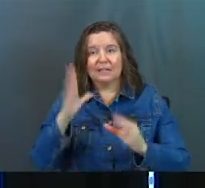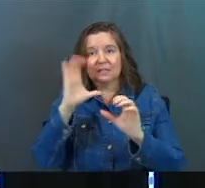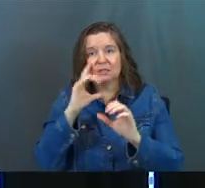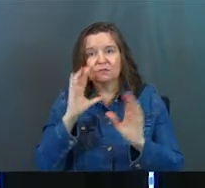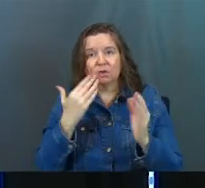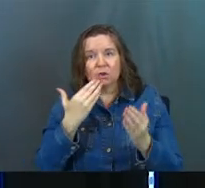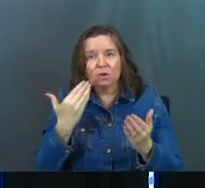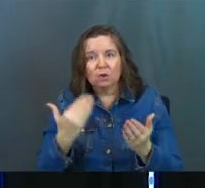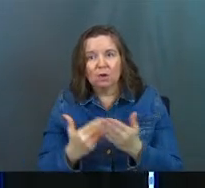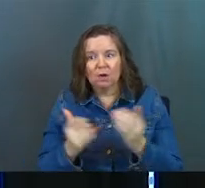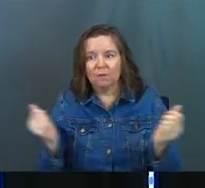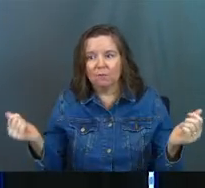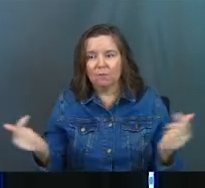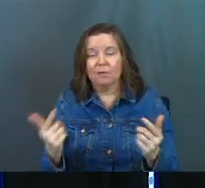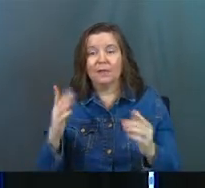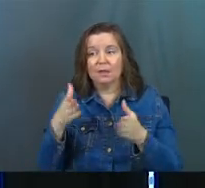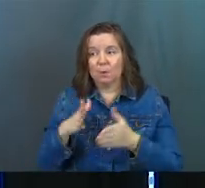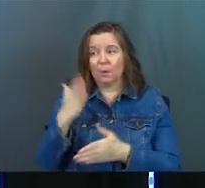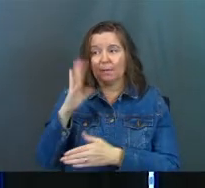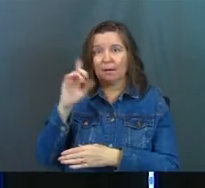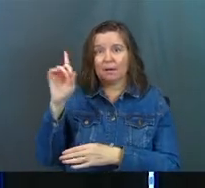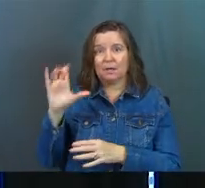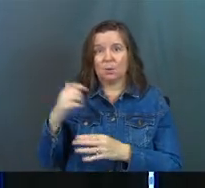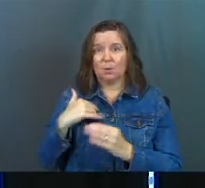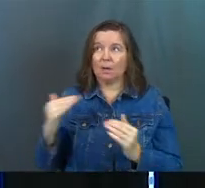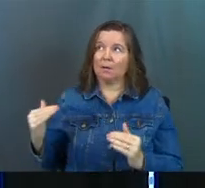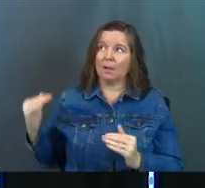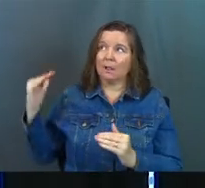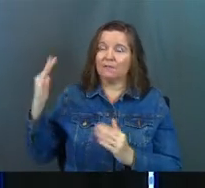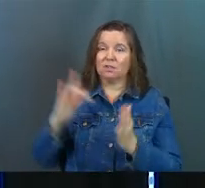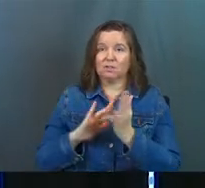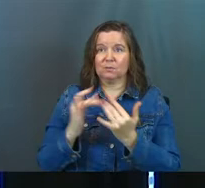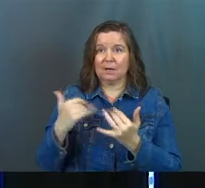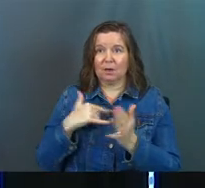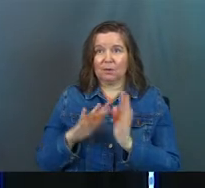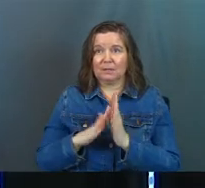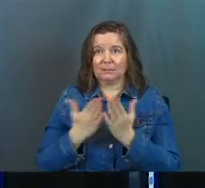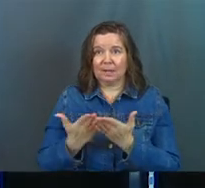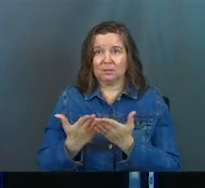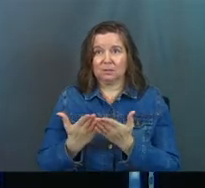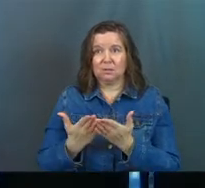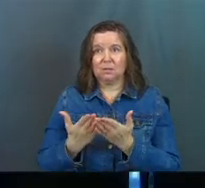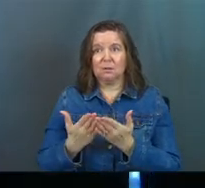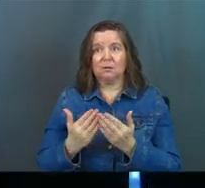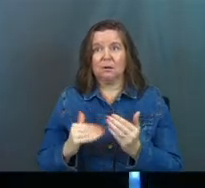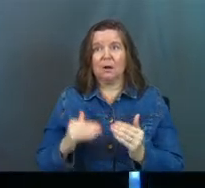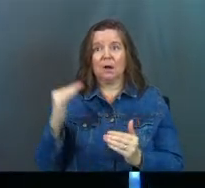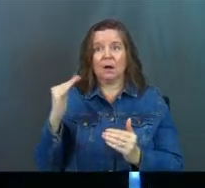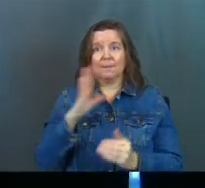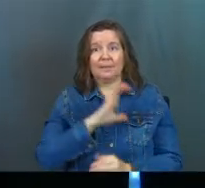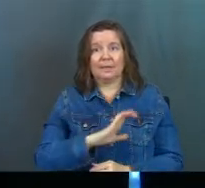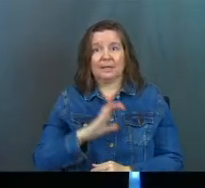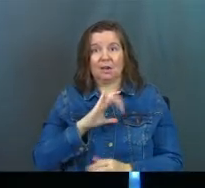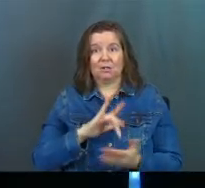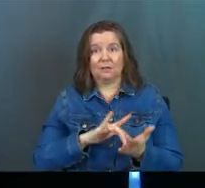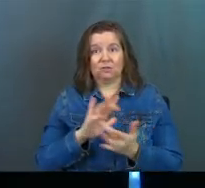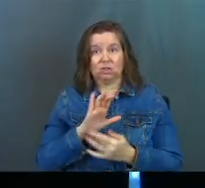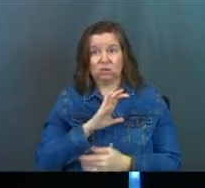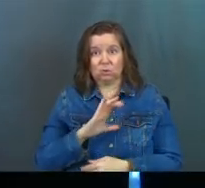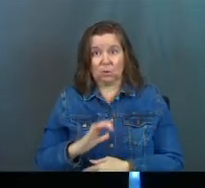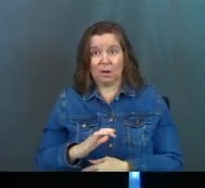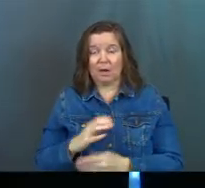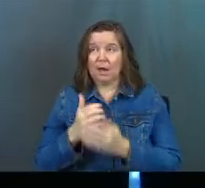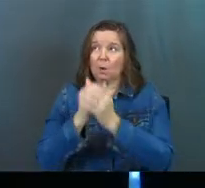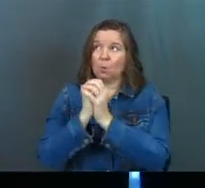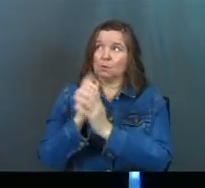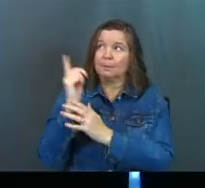good. That's the way that God does it. We're elevating Jesus right now in this passage. We're raising up the character of Jesus Christ, and